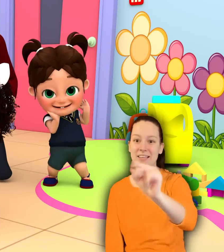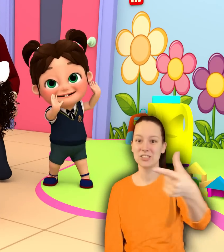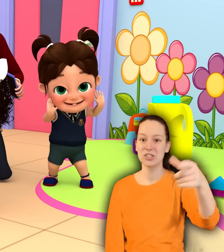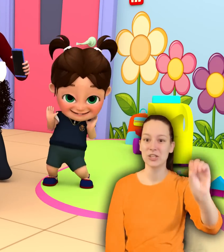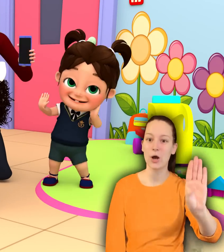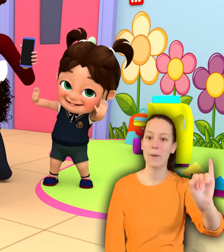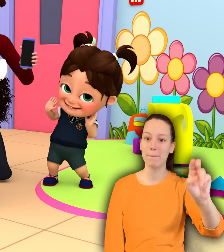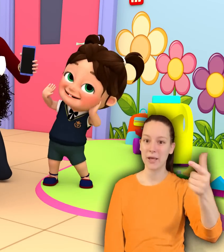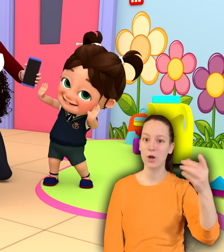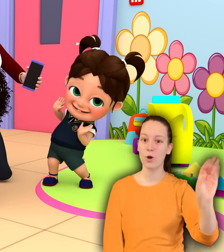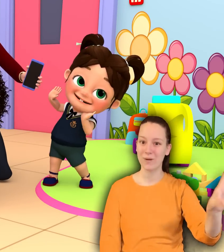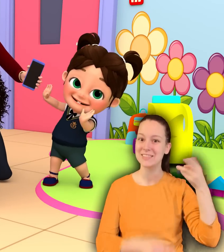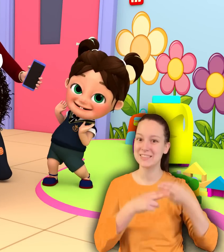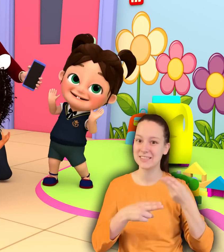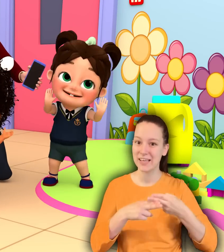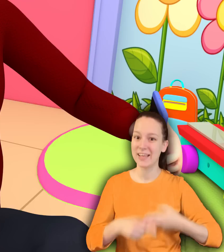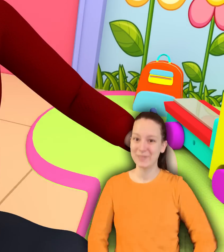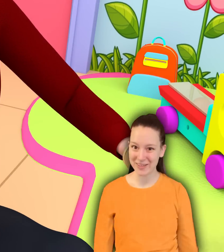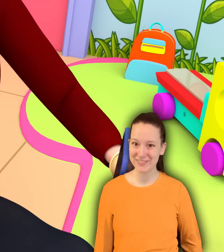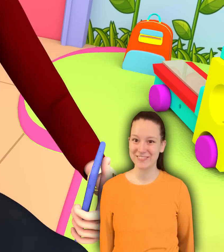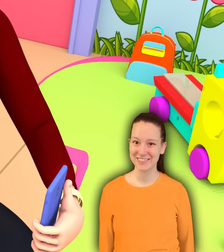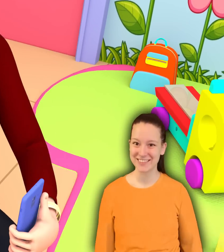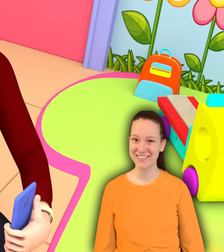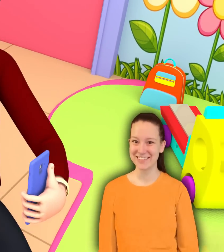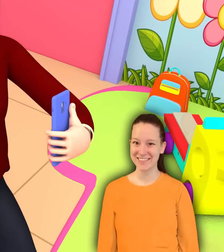b i n g o and